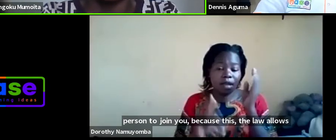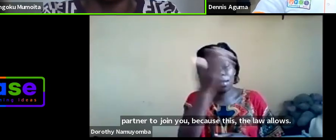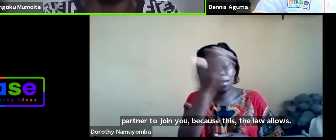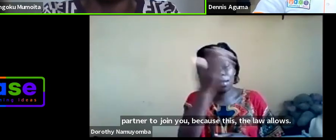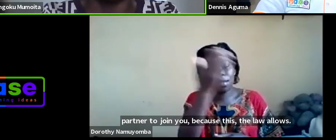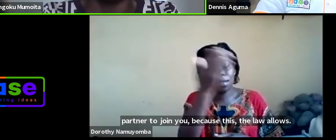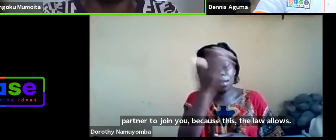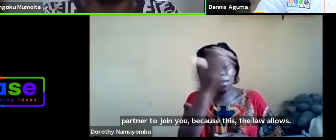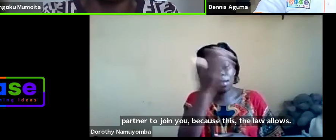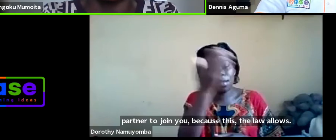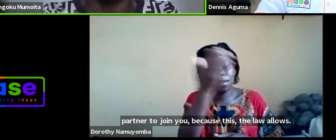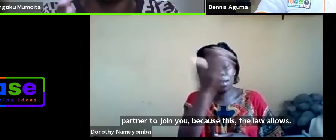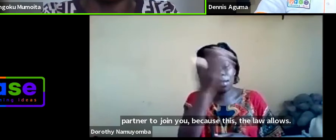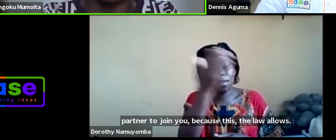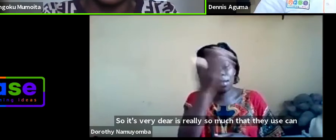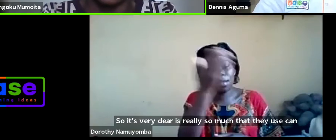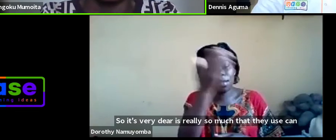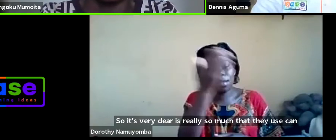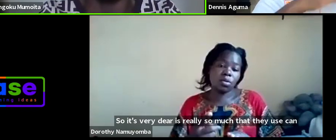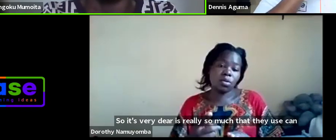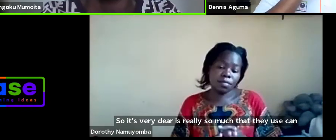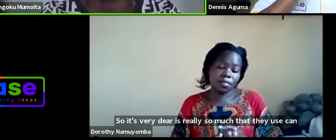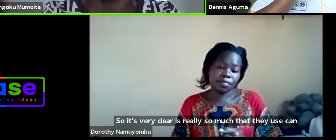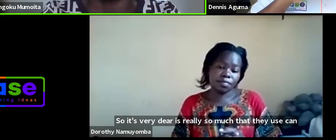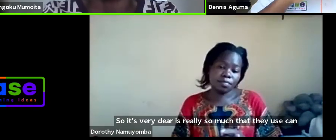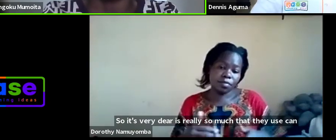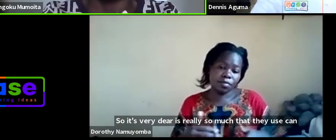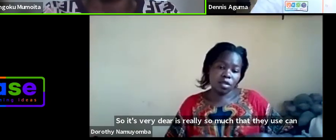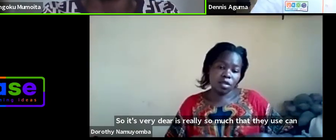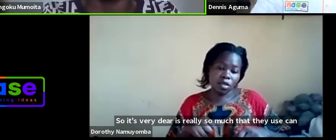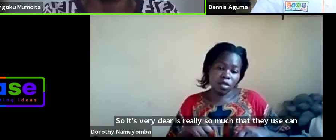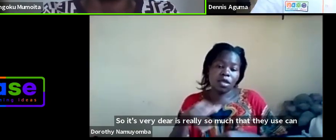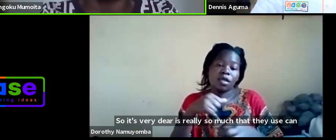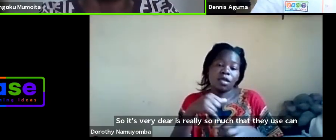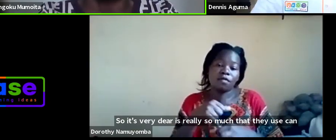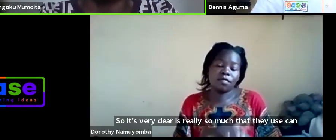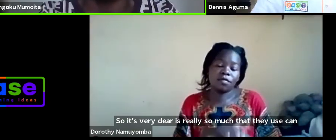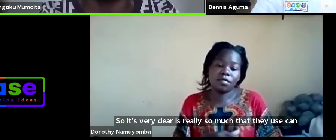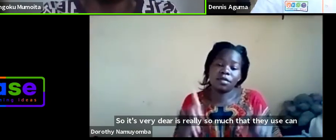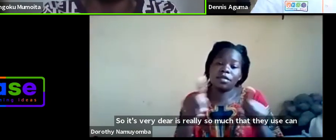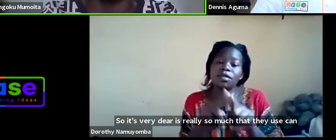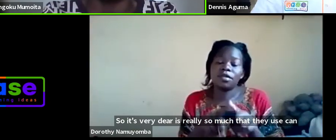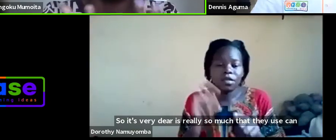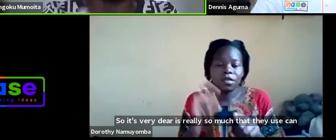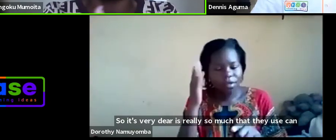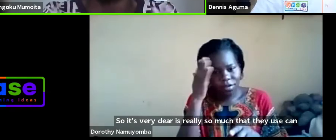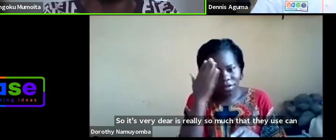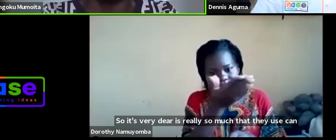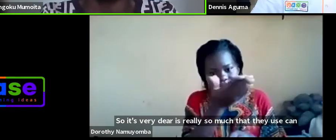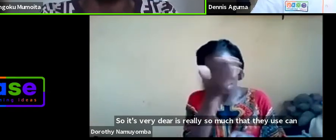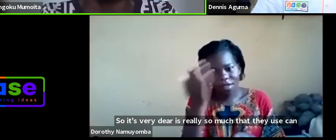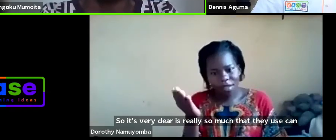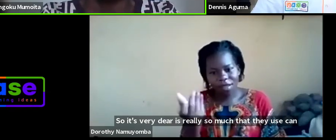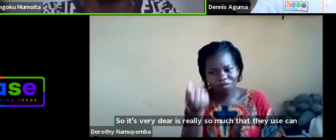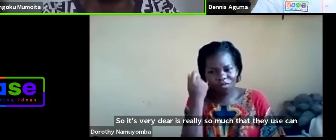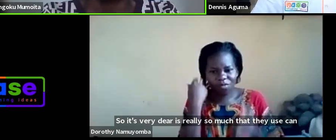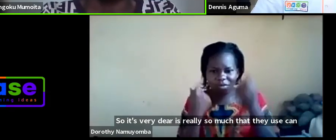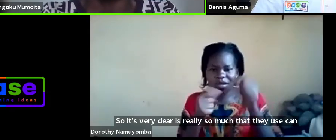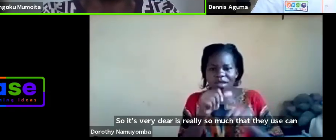is really so much that the youth can engage in. Just like I know we have so many misconceptions about the whole sector,